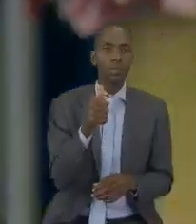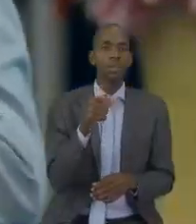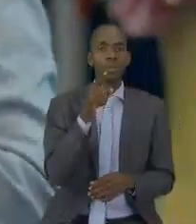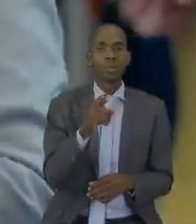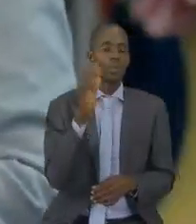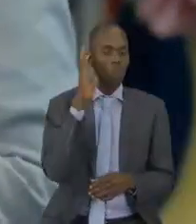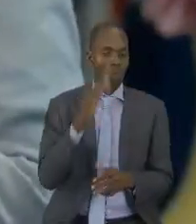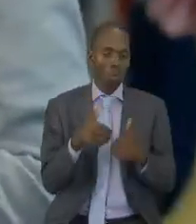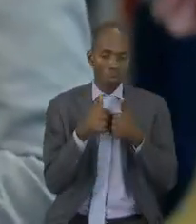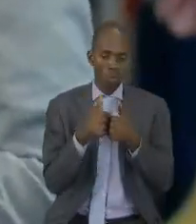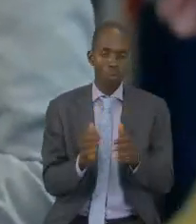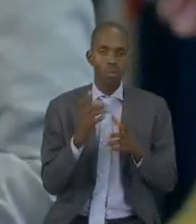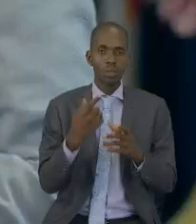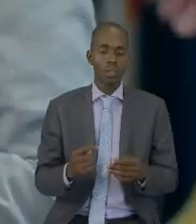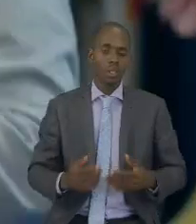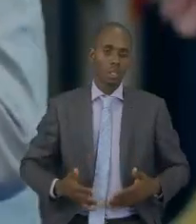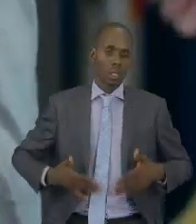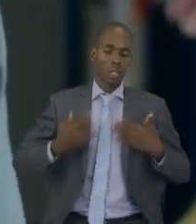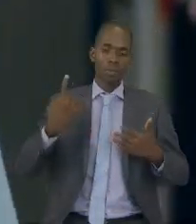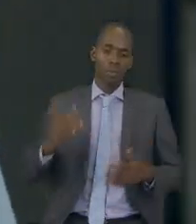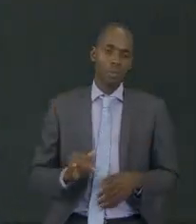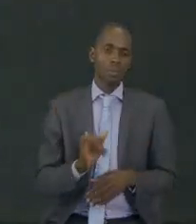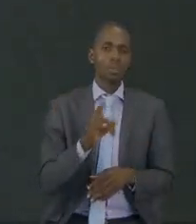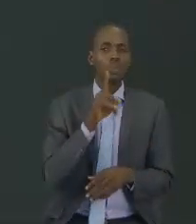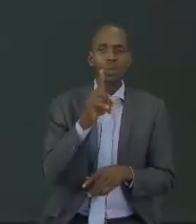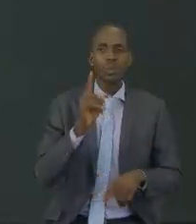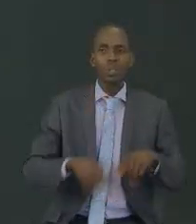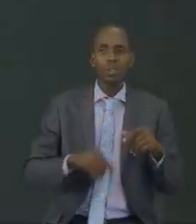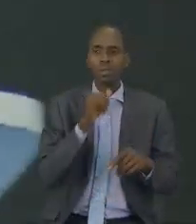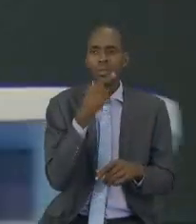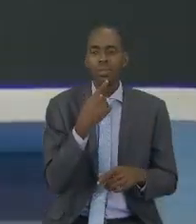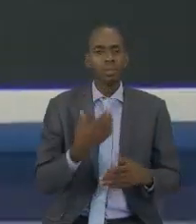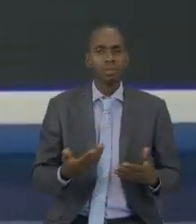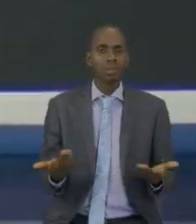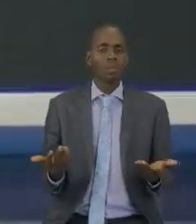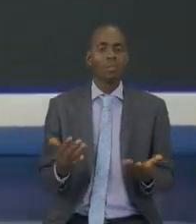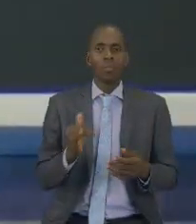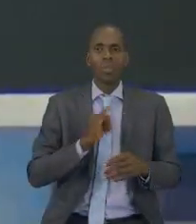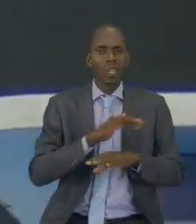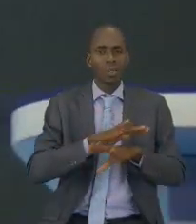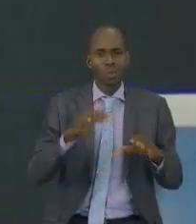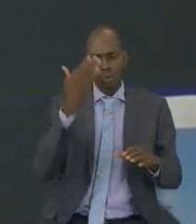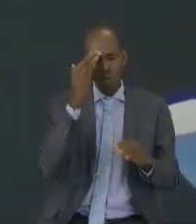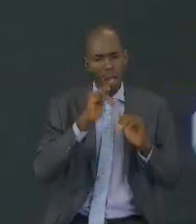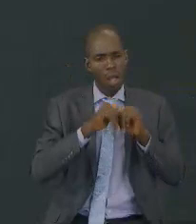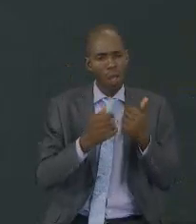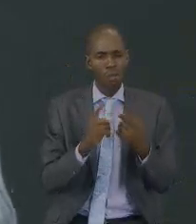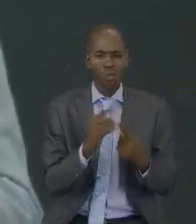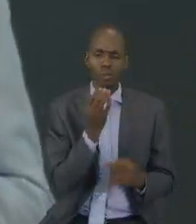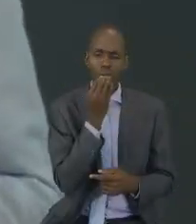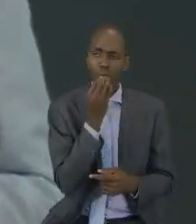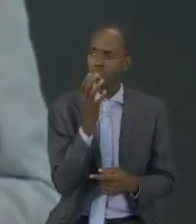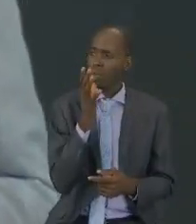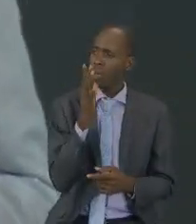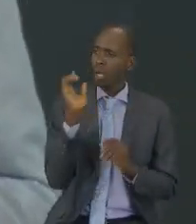lose the life eternal. You cannot say, I don't know how to eat. Mommy,